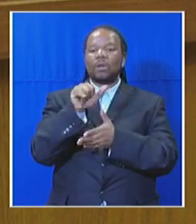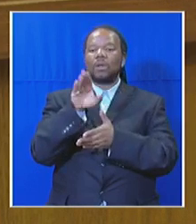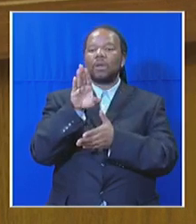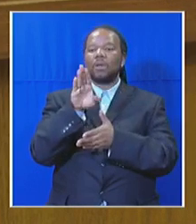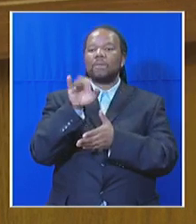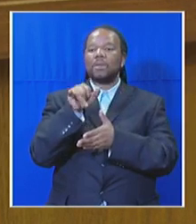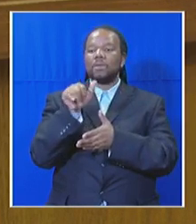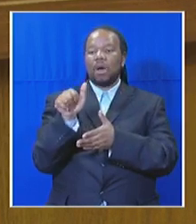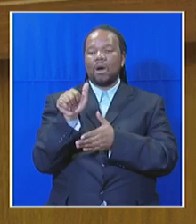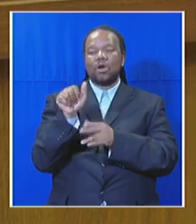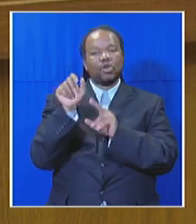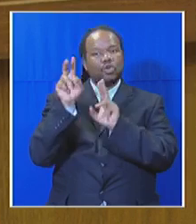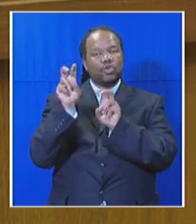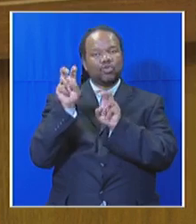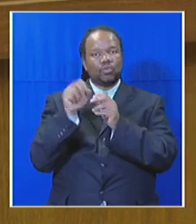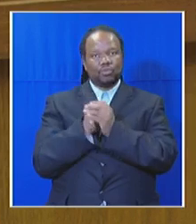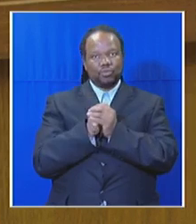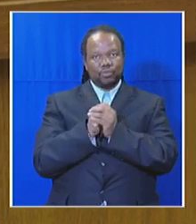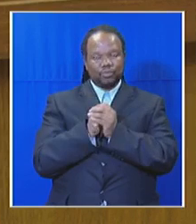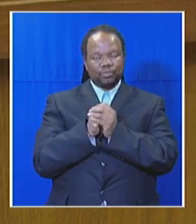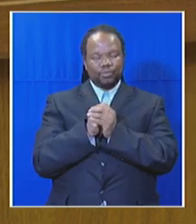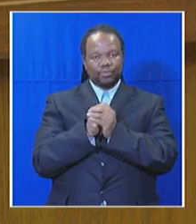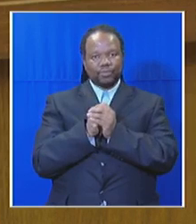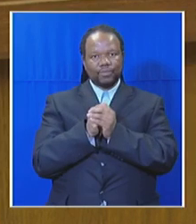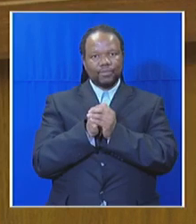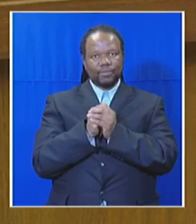firstly, at that time,